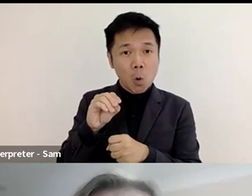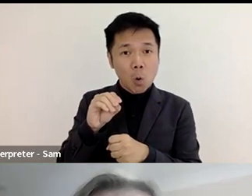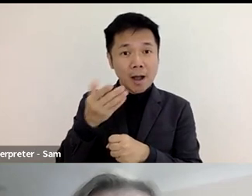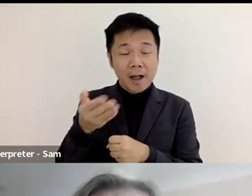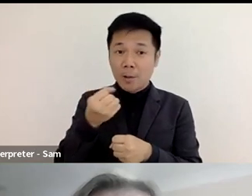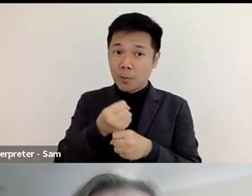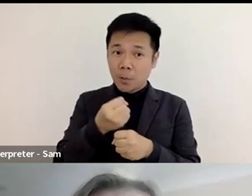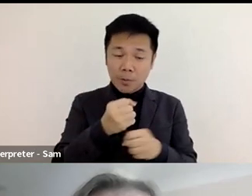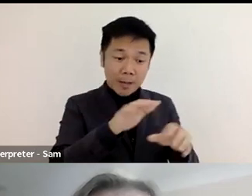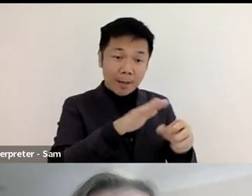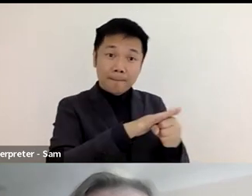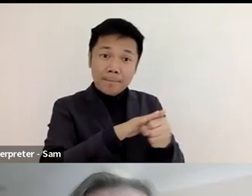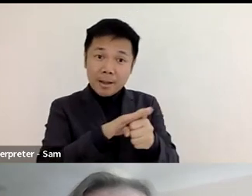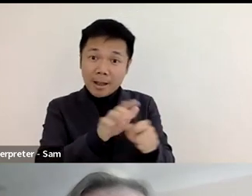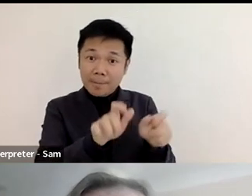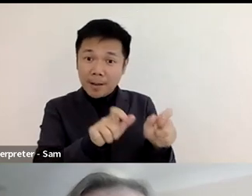local people,